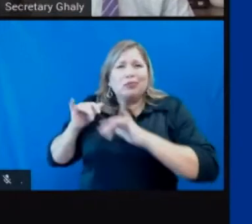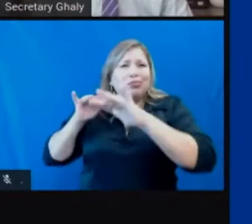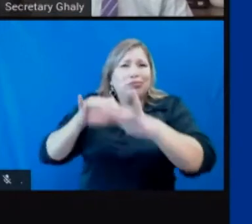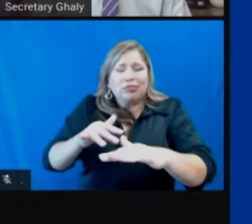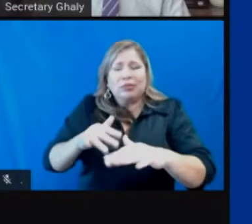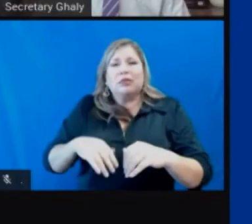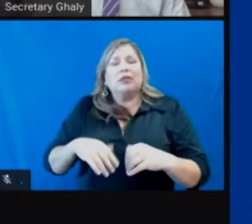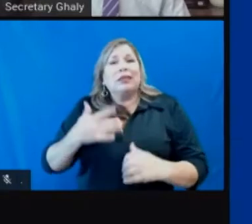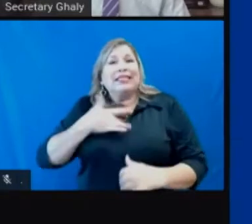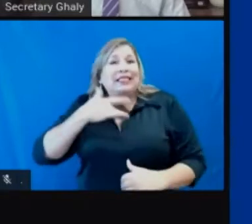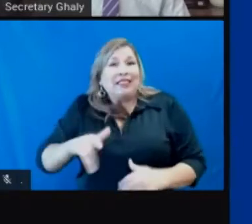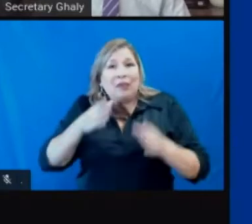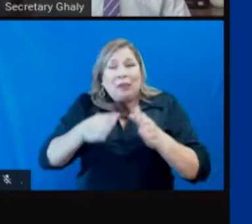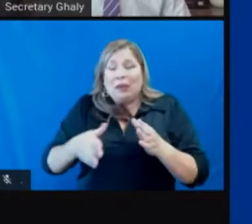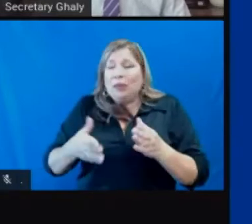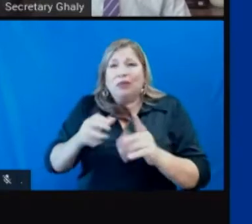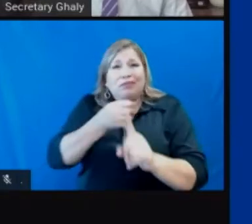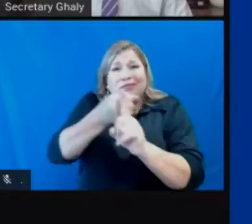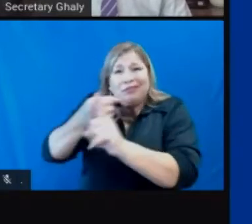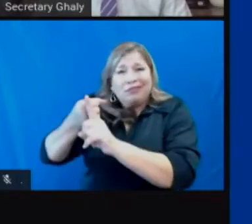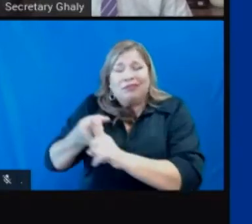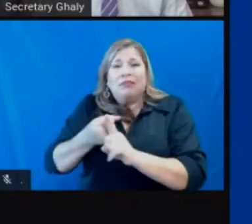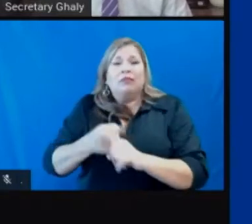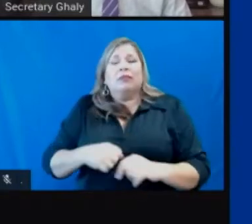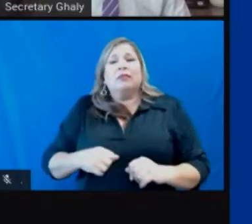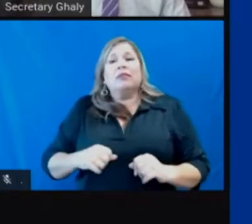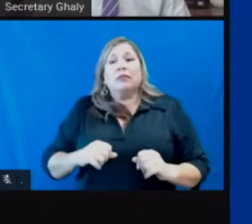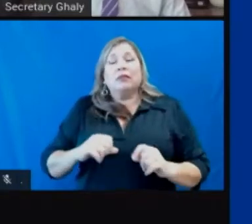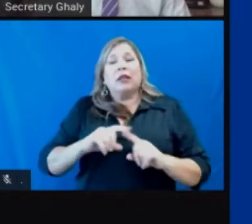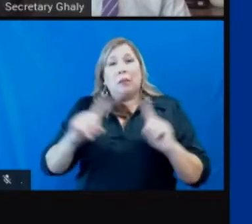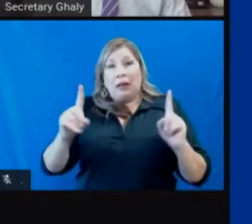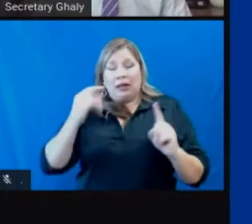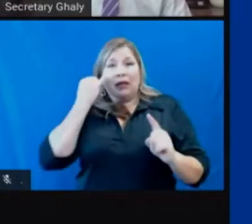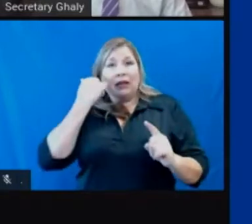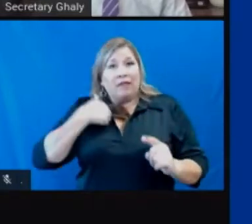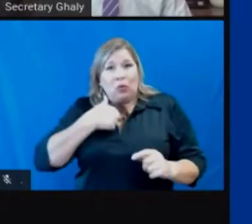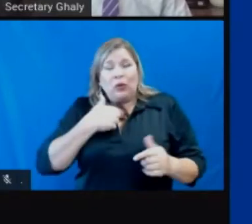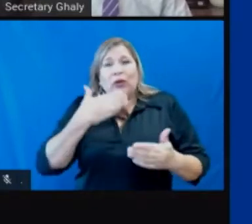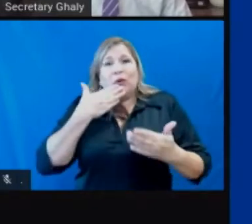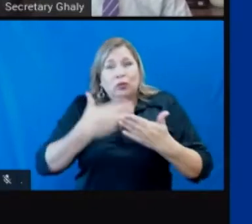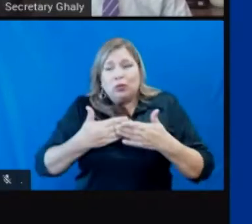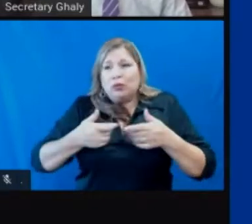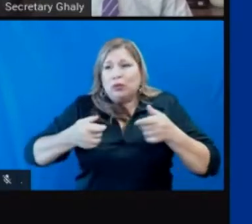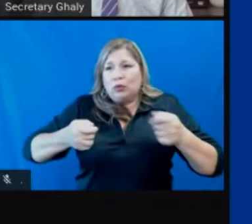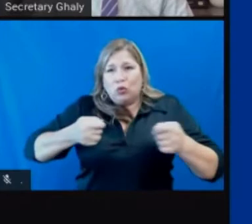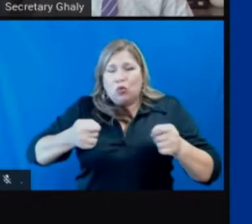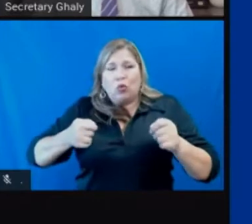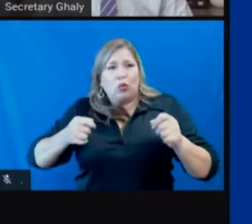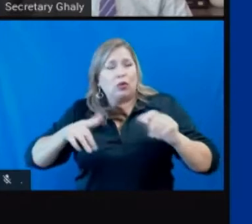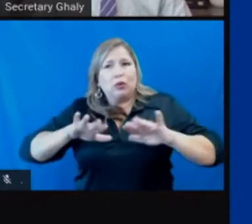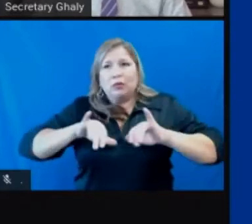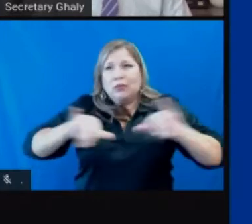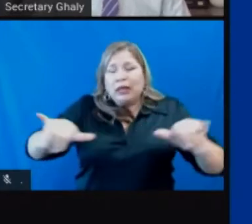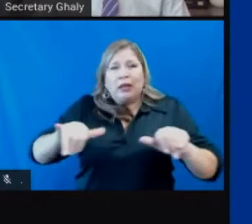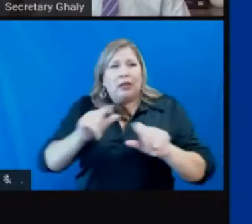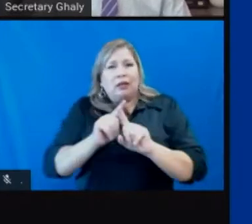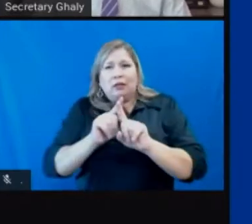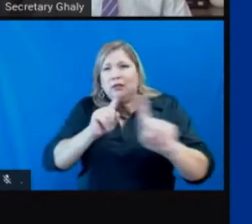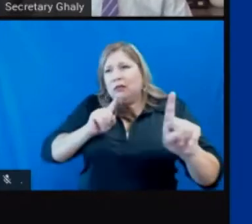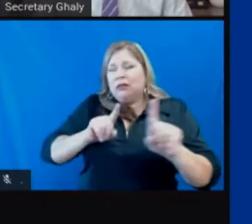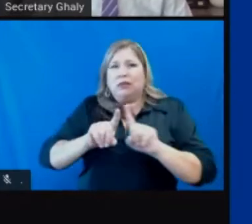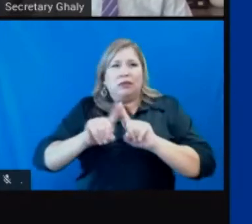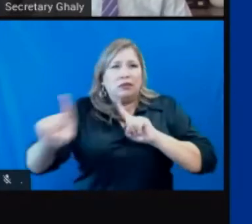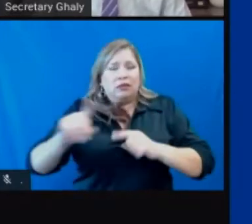interventions, with the things that we're emphasizing today, along with the many other actions that are already in place, that we can bring